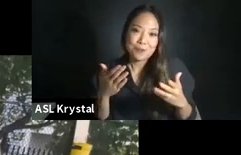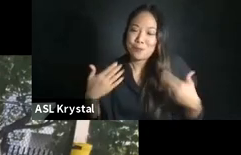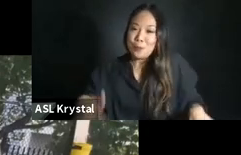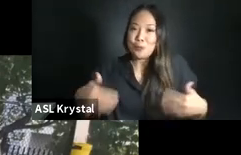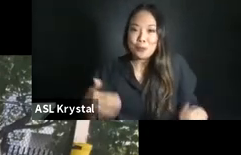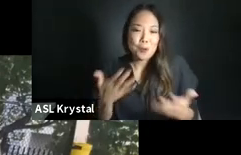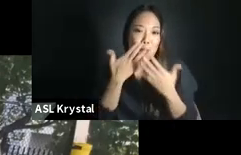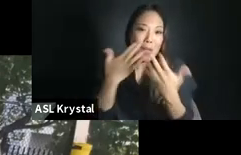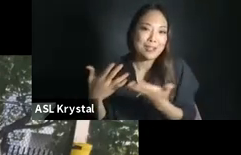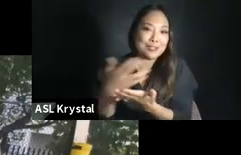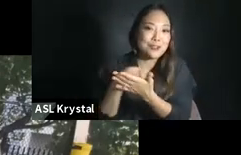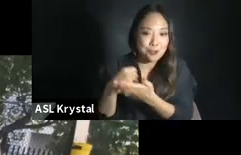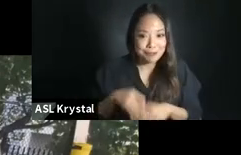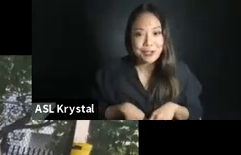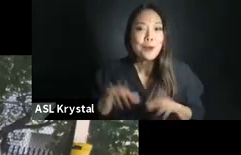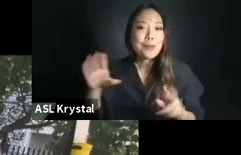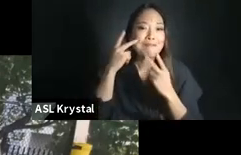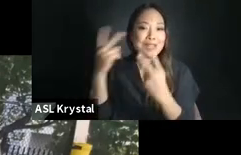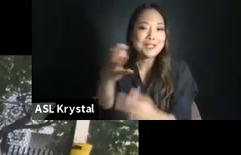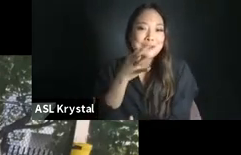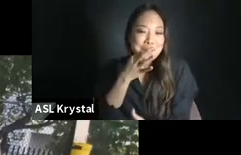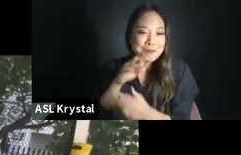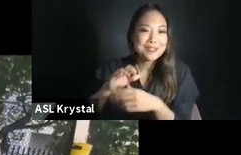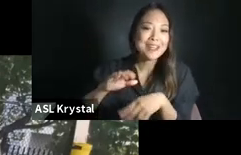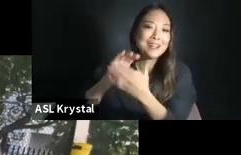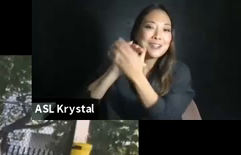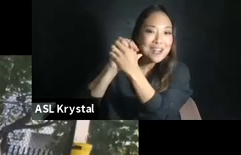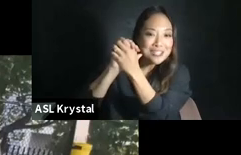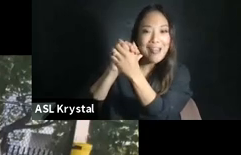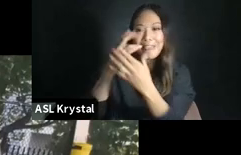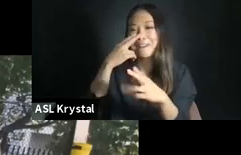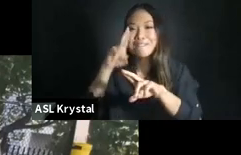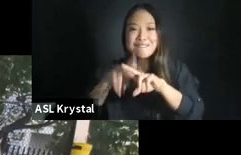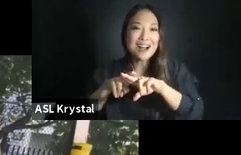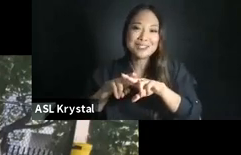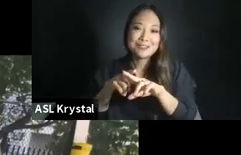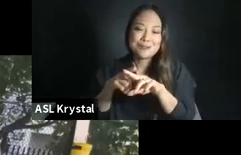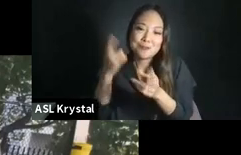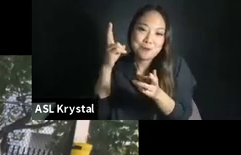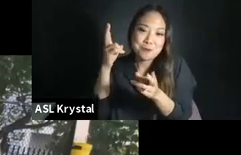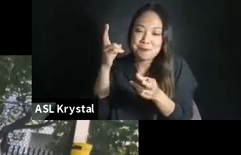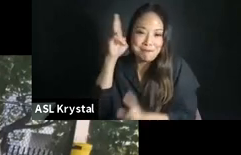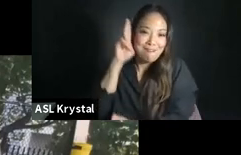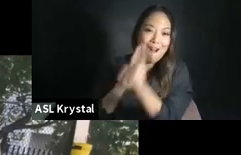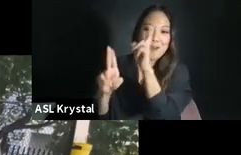by soon for a visit and congratulatory um fun to honor your success